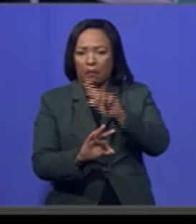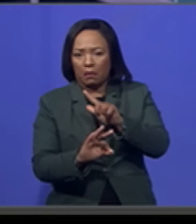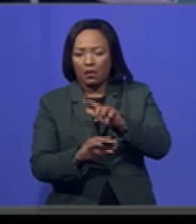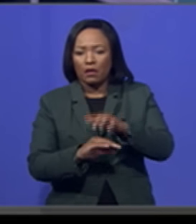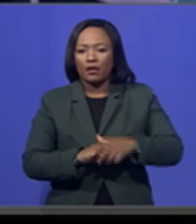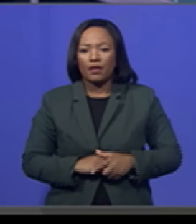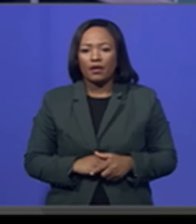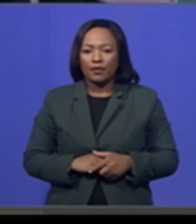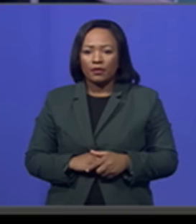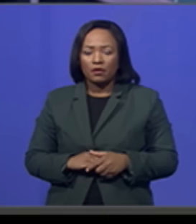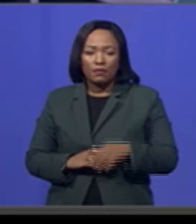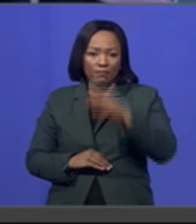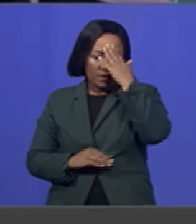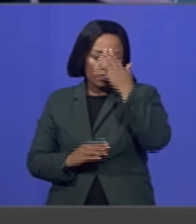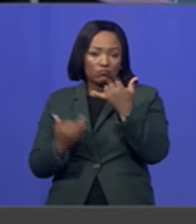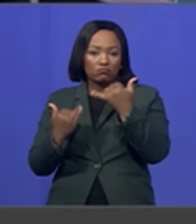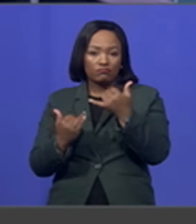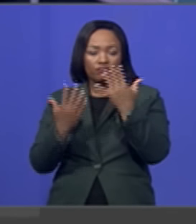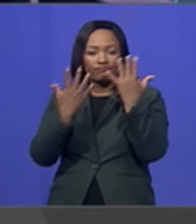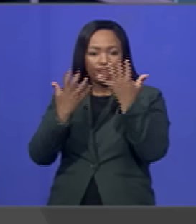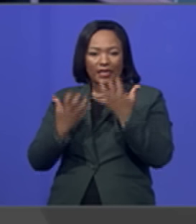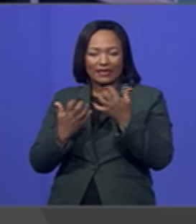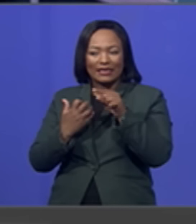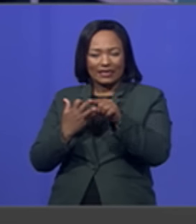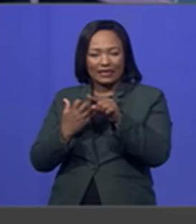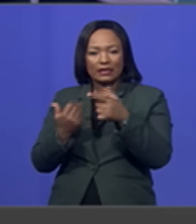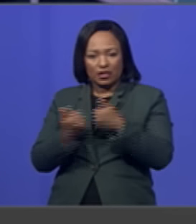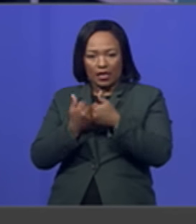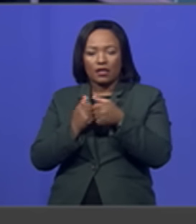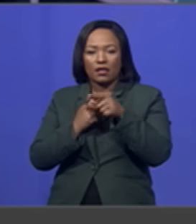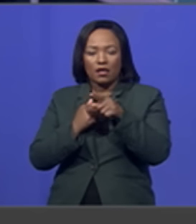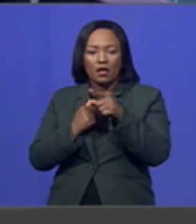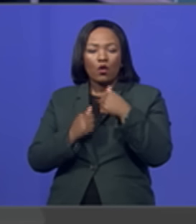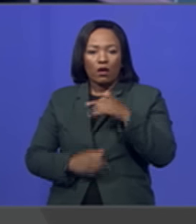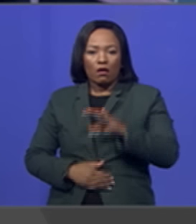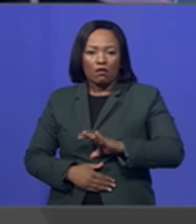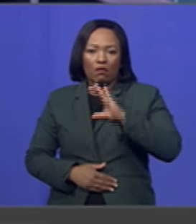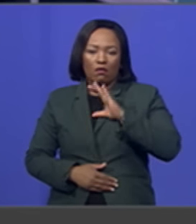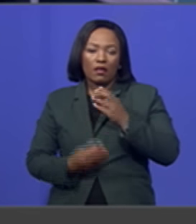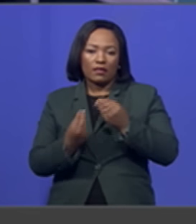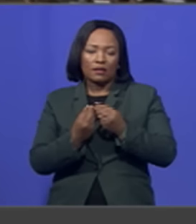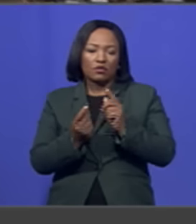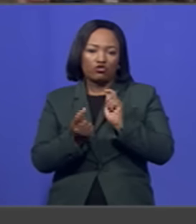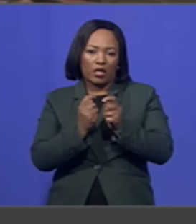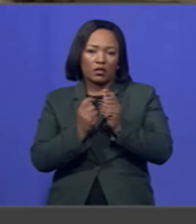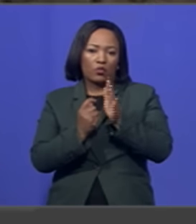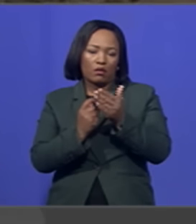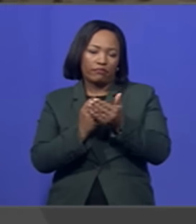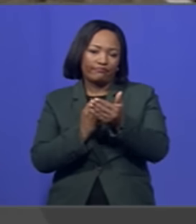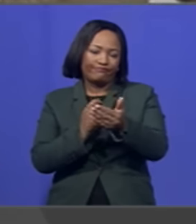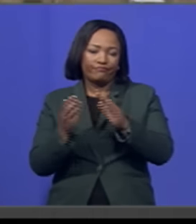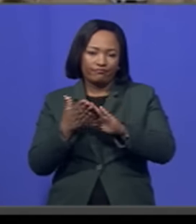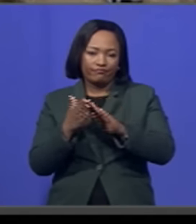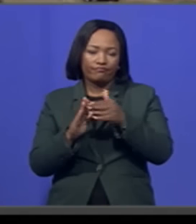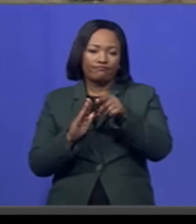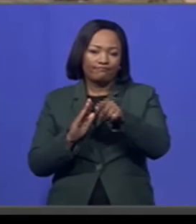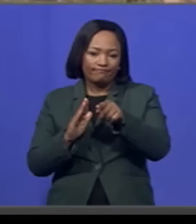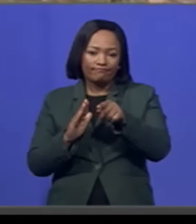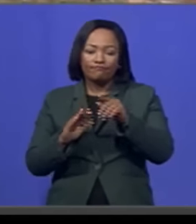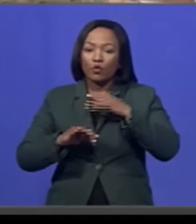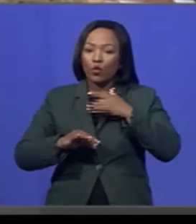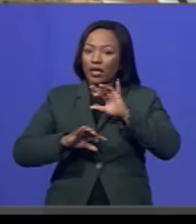of budget, but still we are confident that soon things will change to the better for our communities. It's clear that